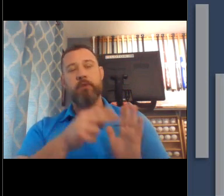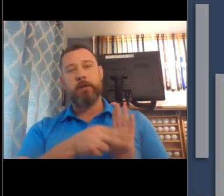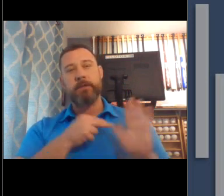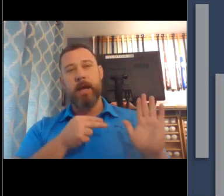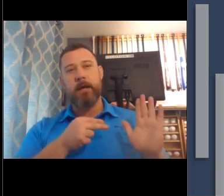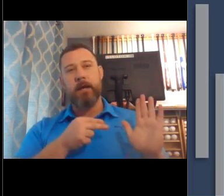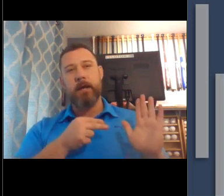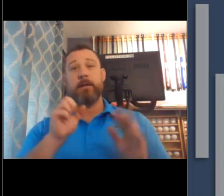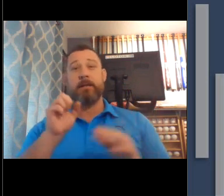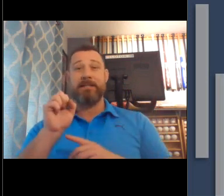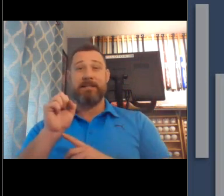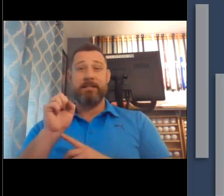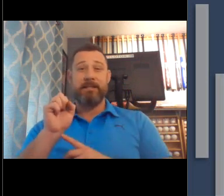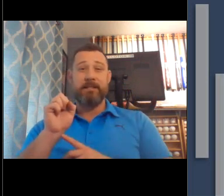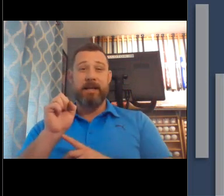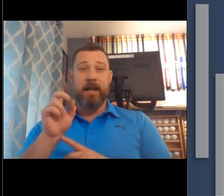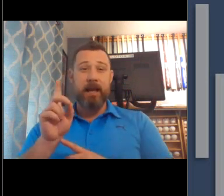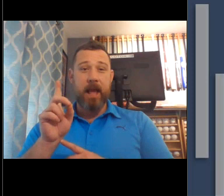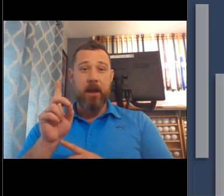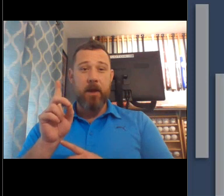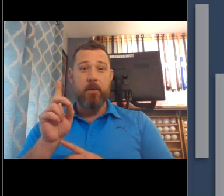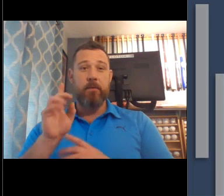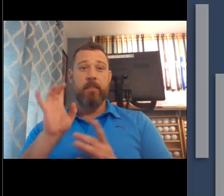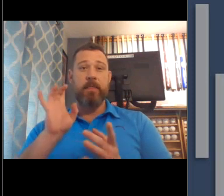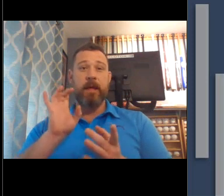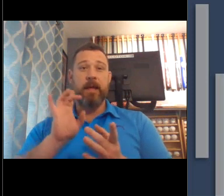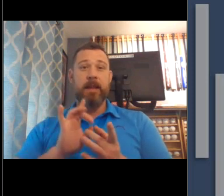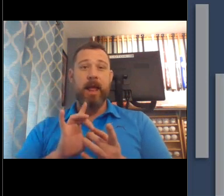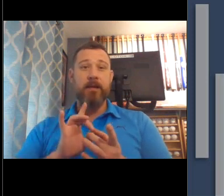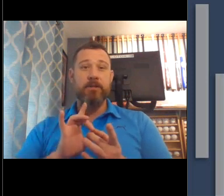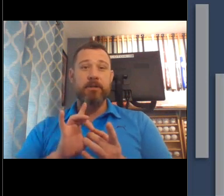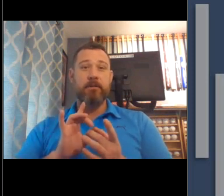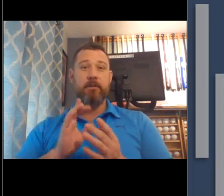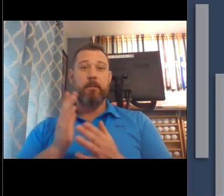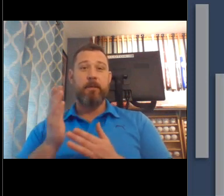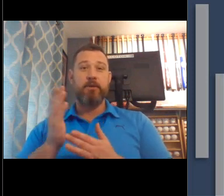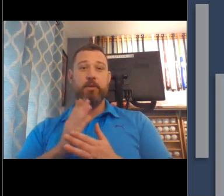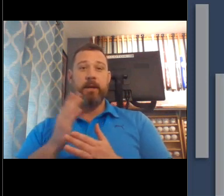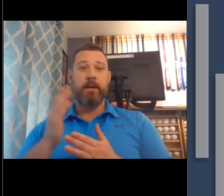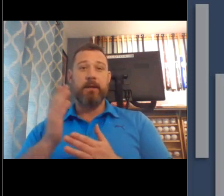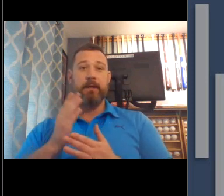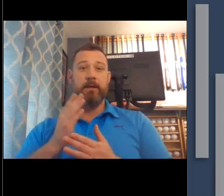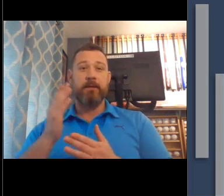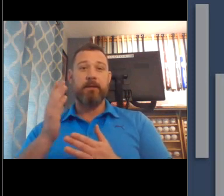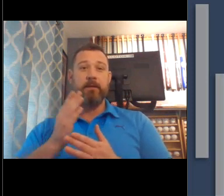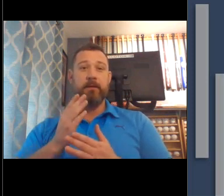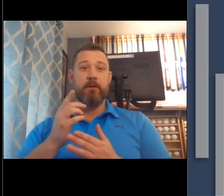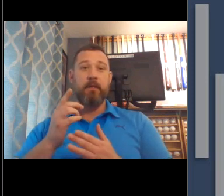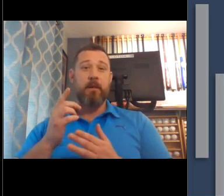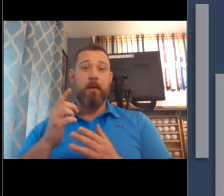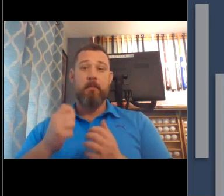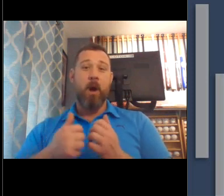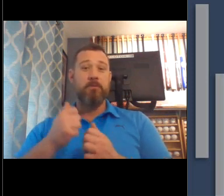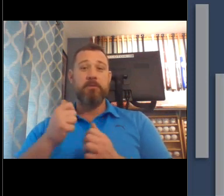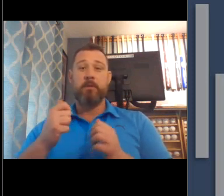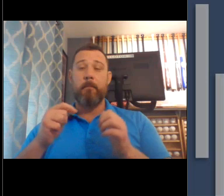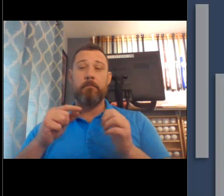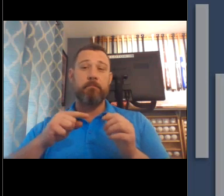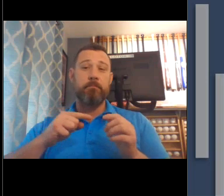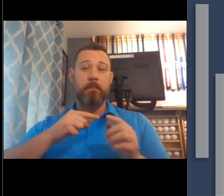San Diego, the connection between your two most populous metropolitan areas, San Diego